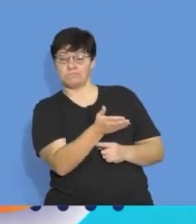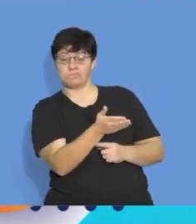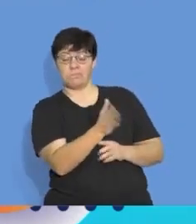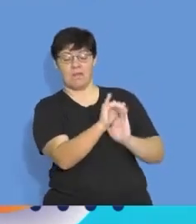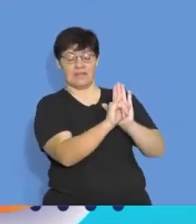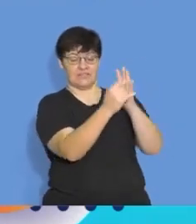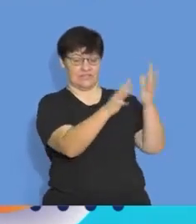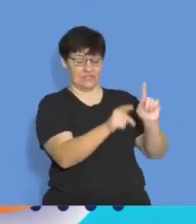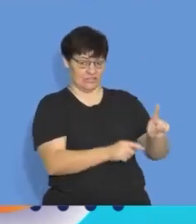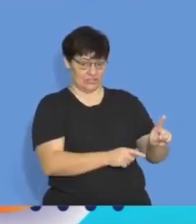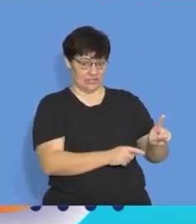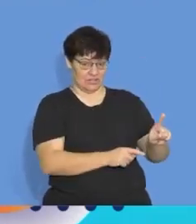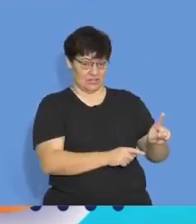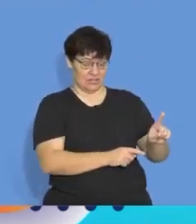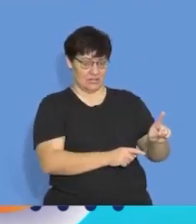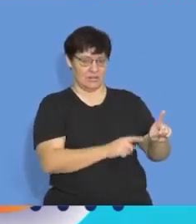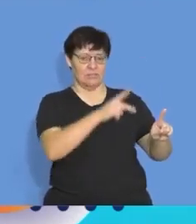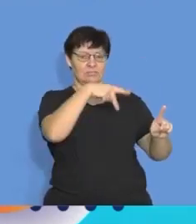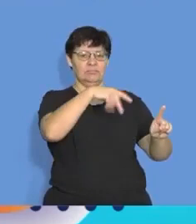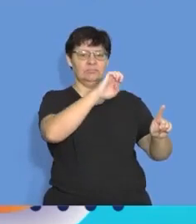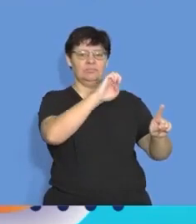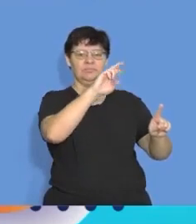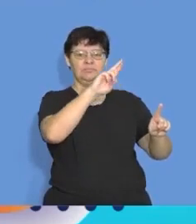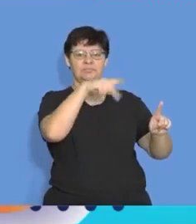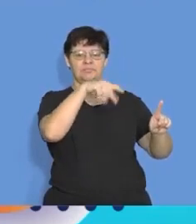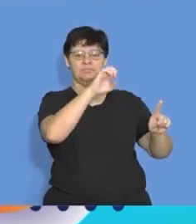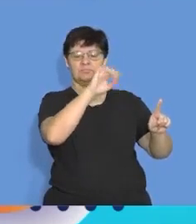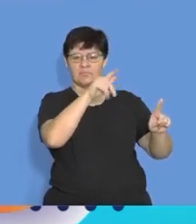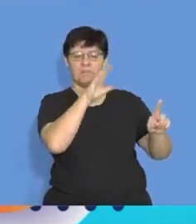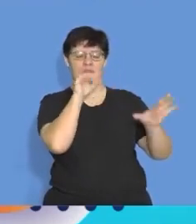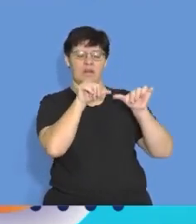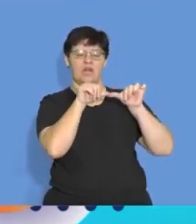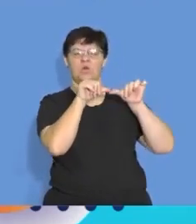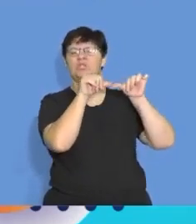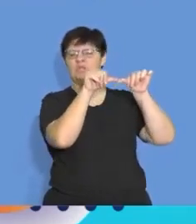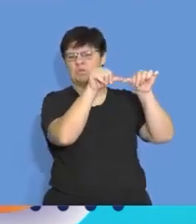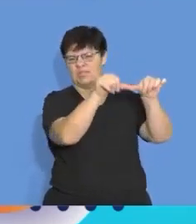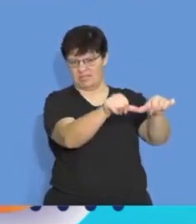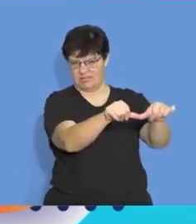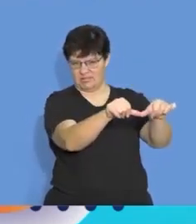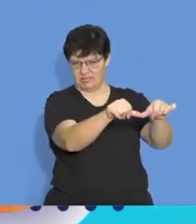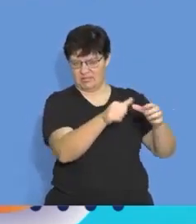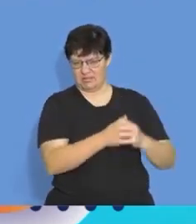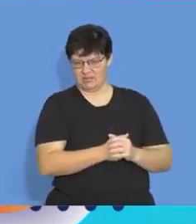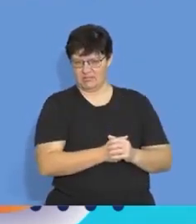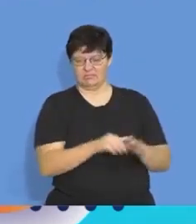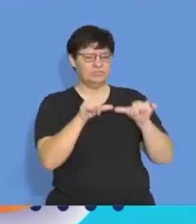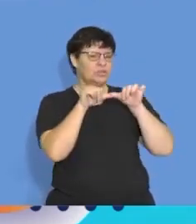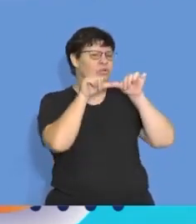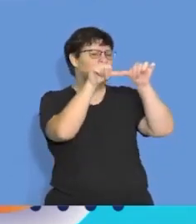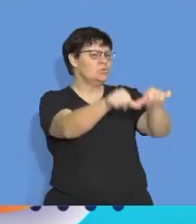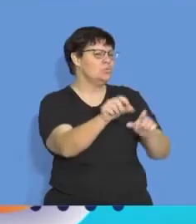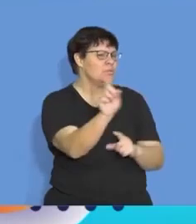on hand, and the word perpetual just means continuous. What